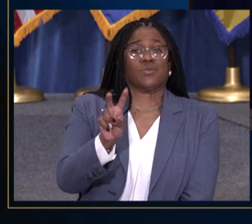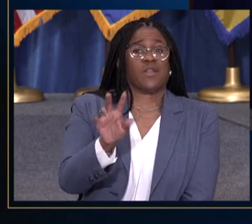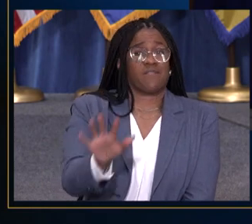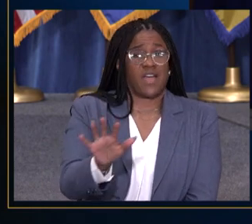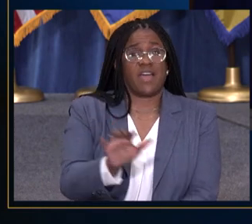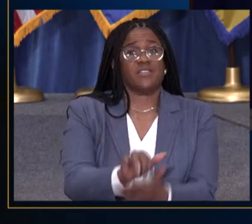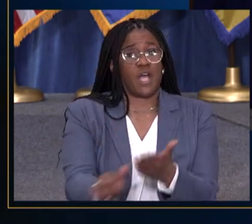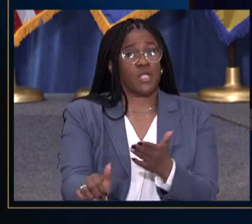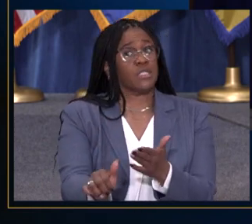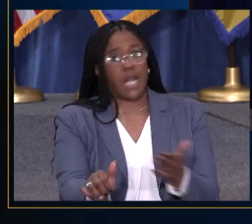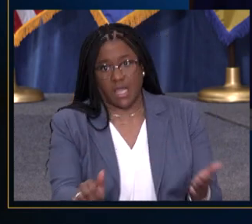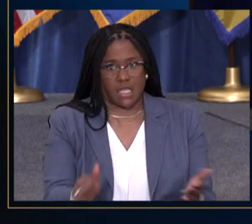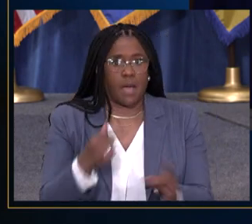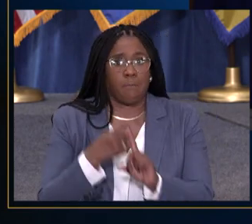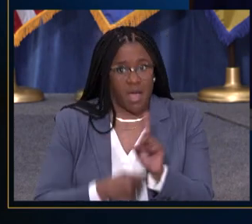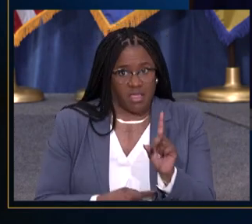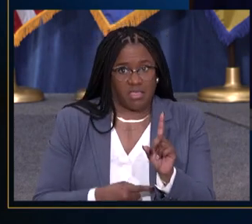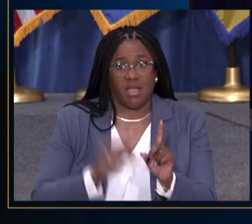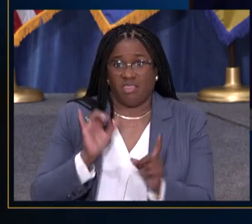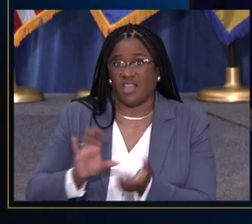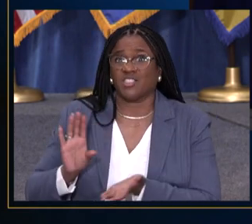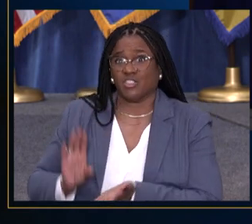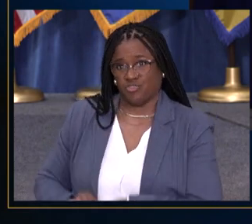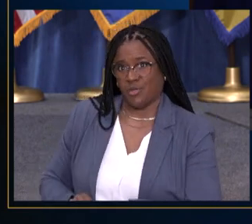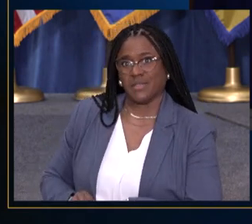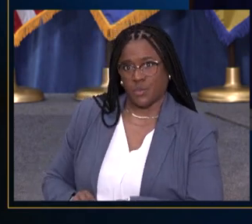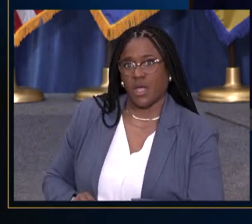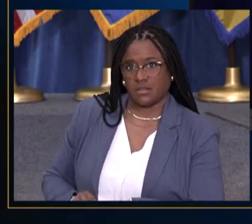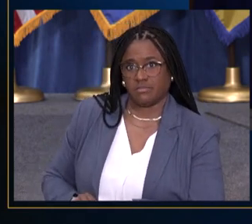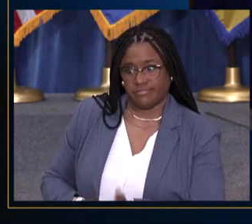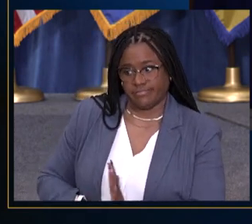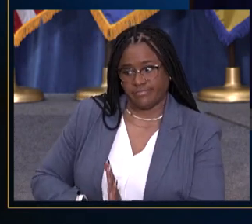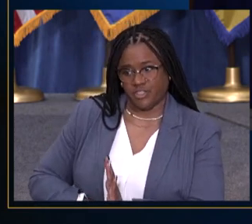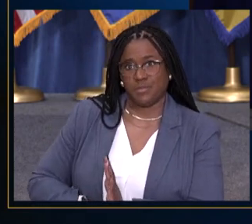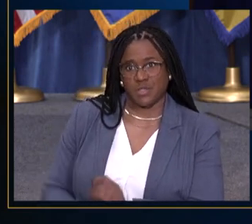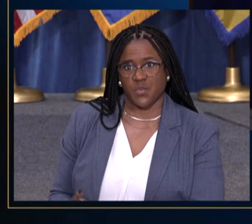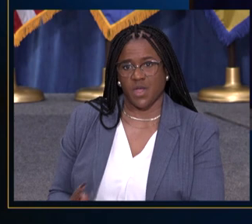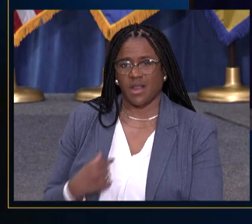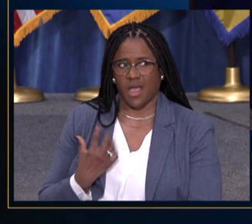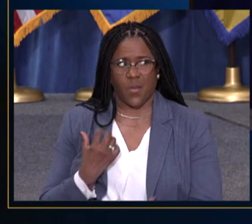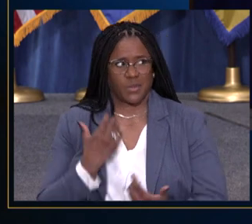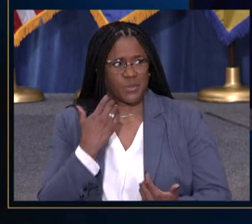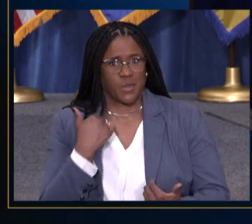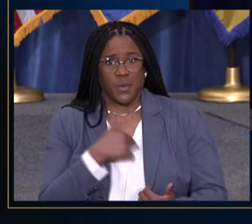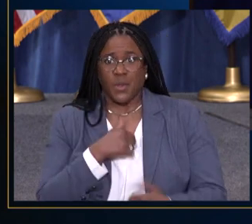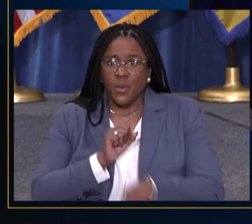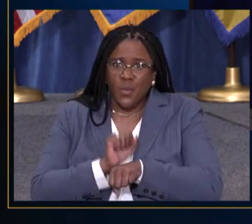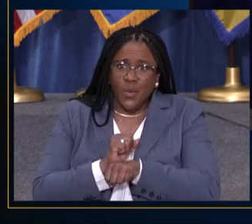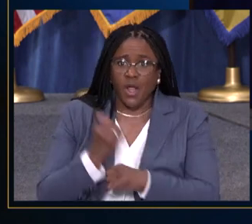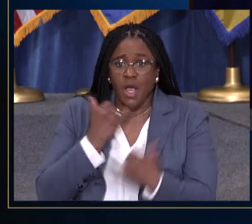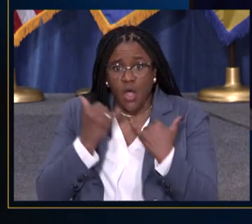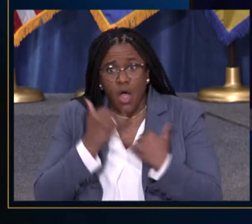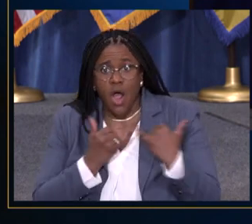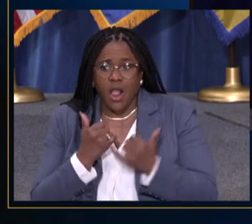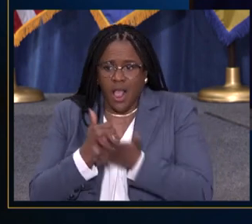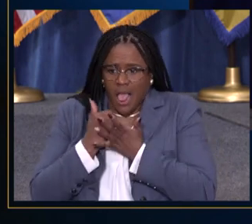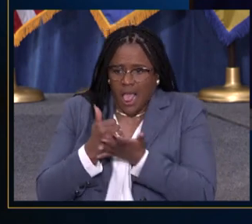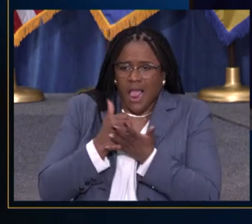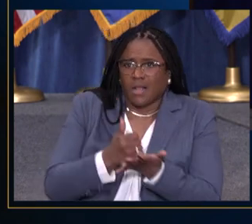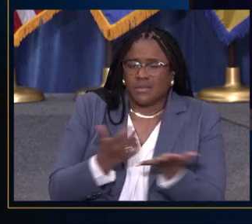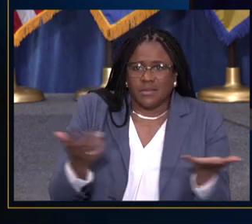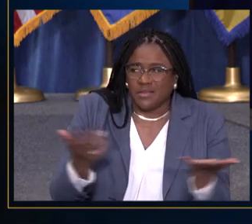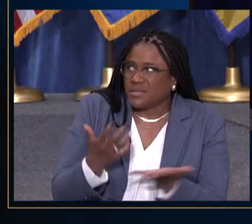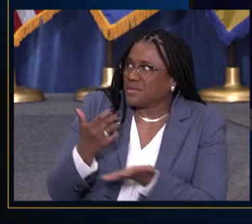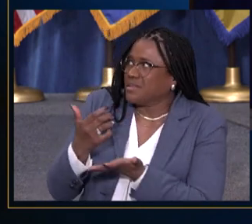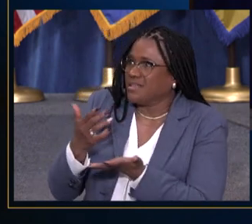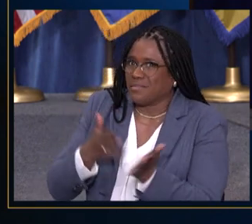$725, like, a month. That's the cheapest plan. And I just wanted to know, like, what are your, do you have any